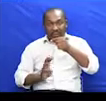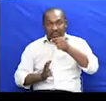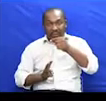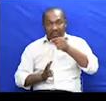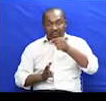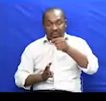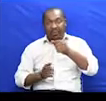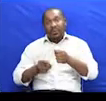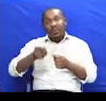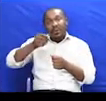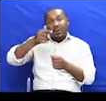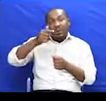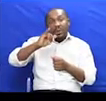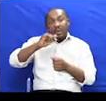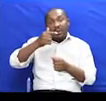with